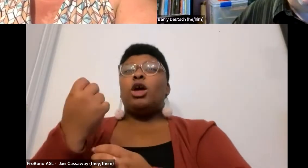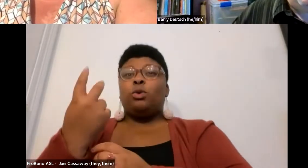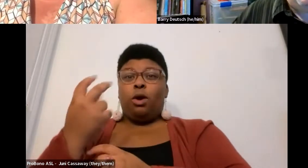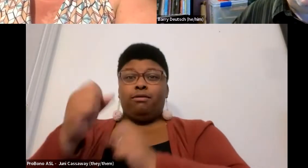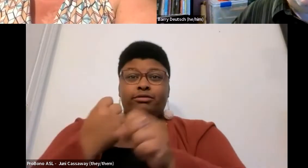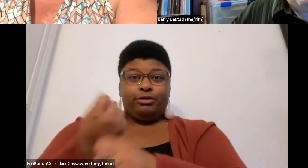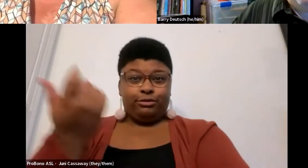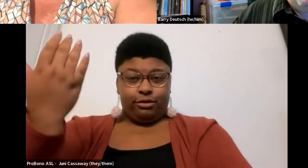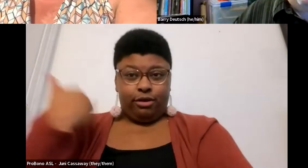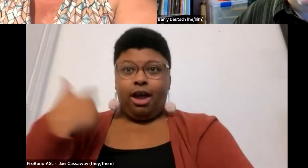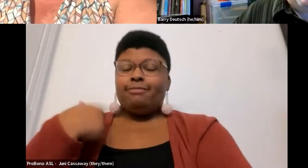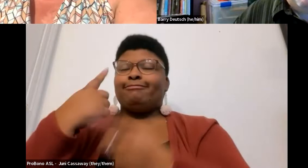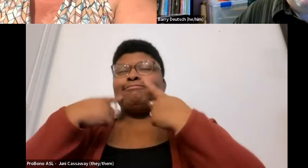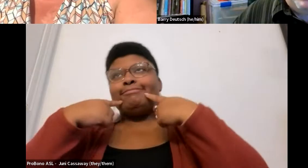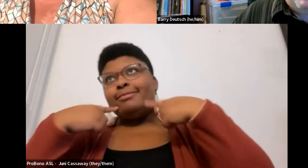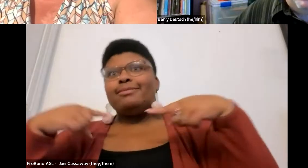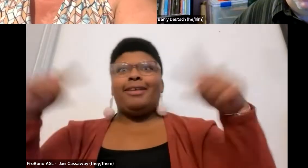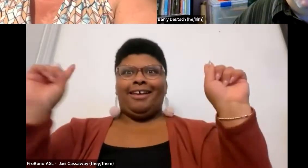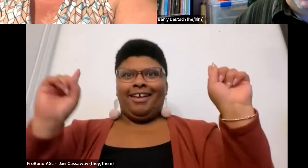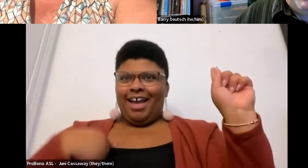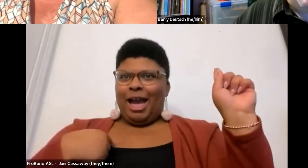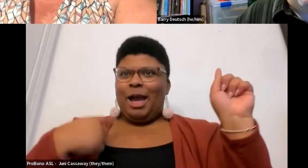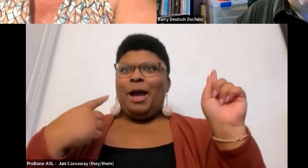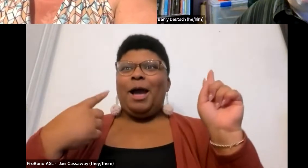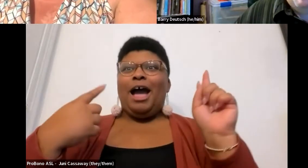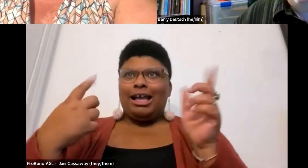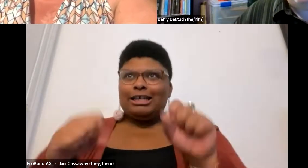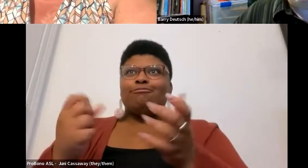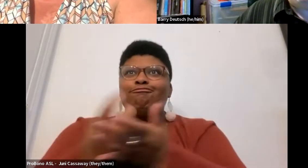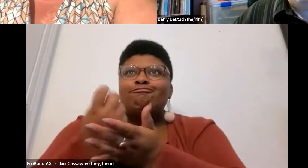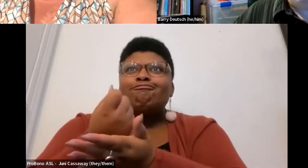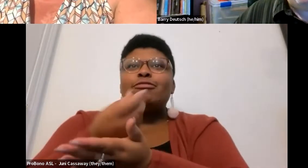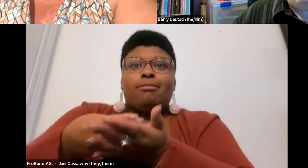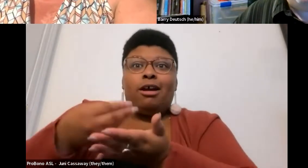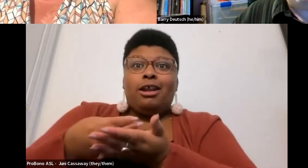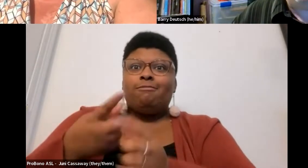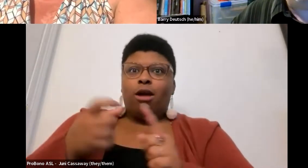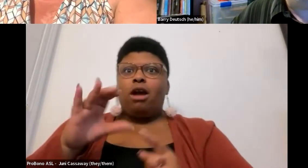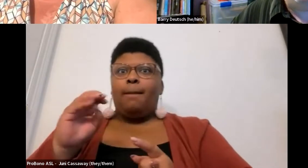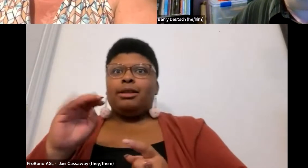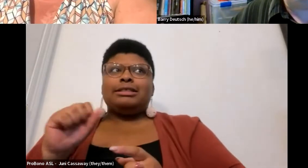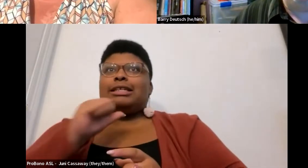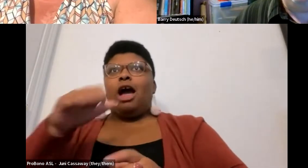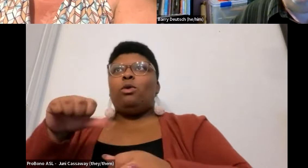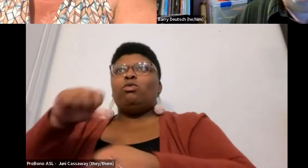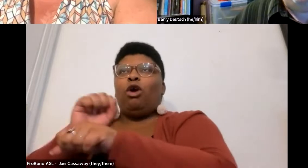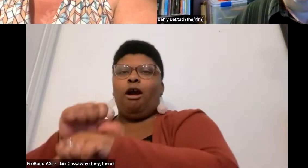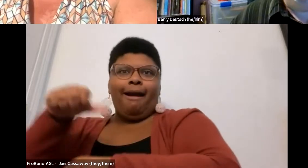where I could earn enough of an income from comics to not need any other sorts of